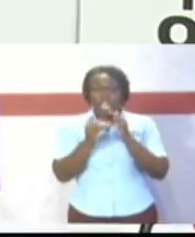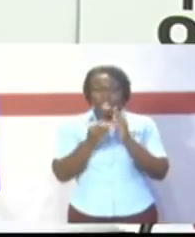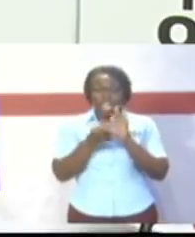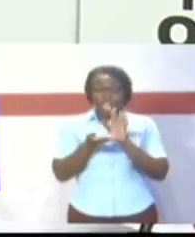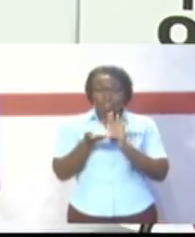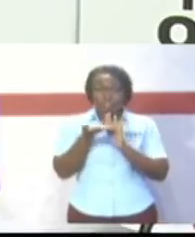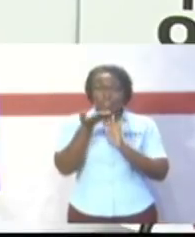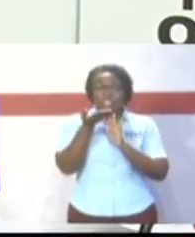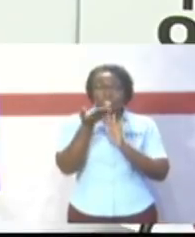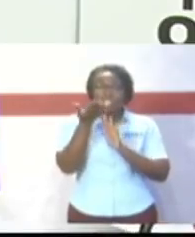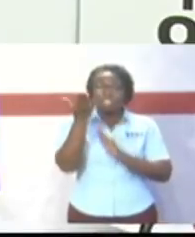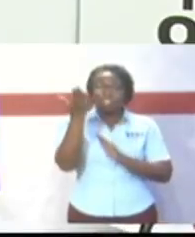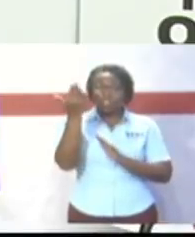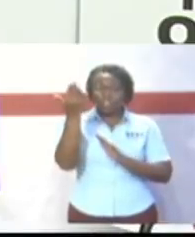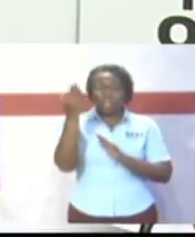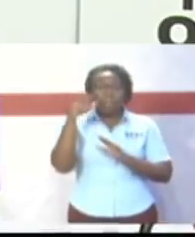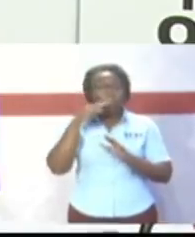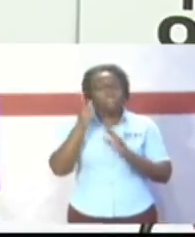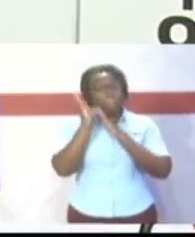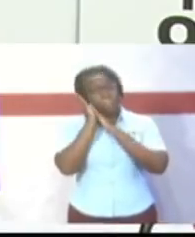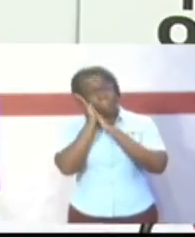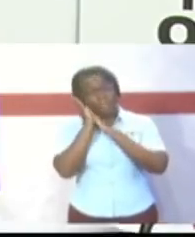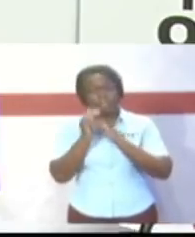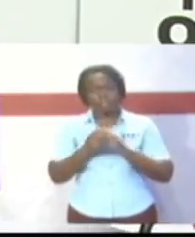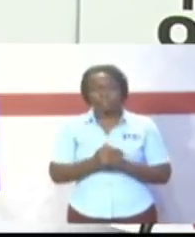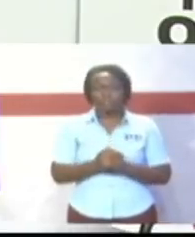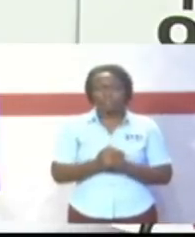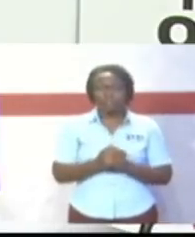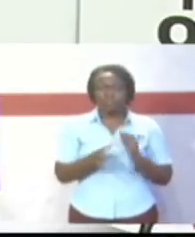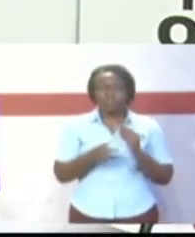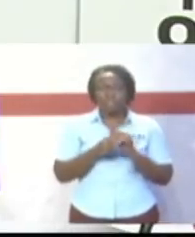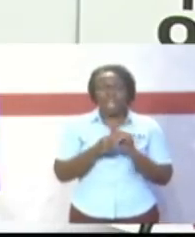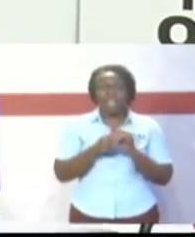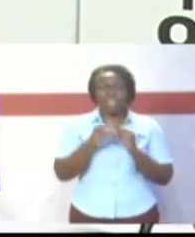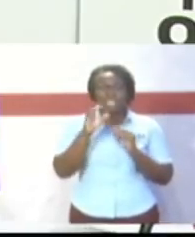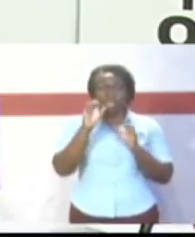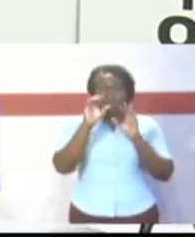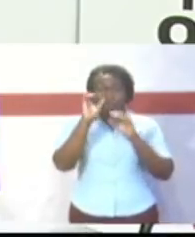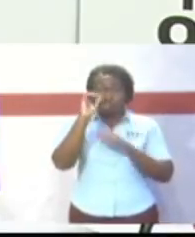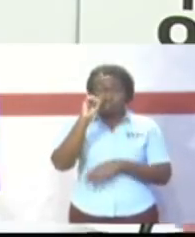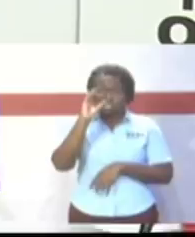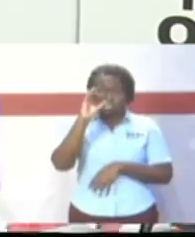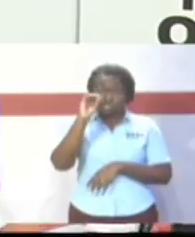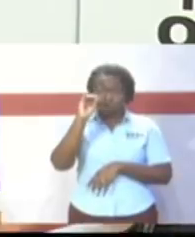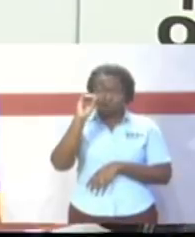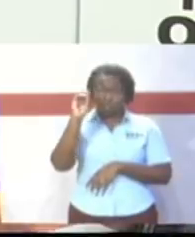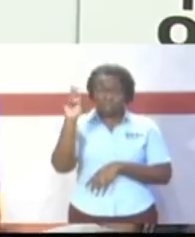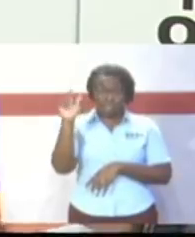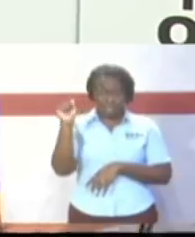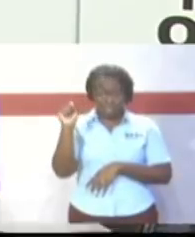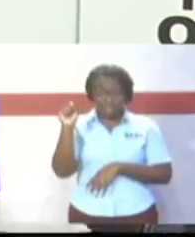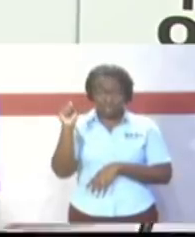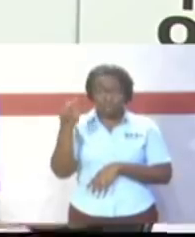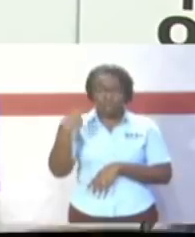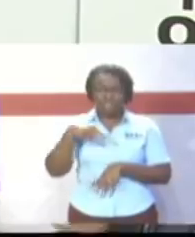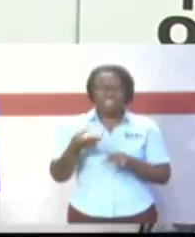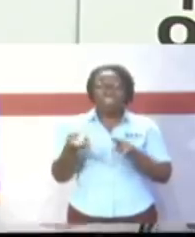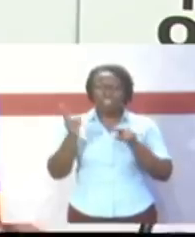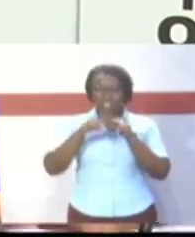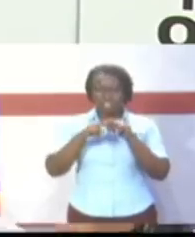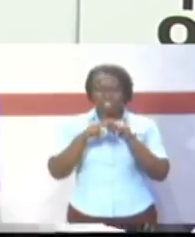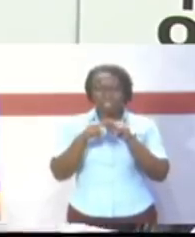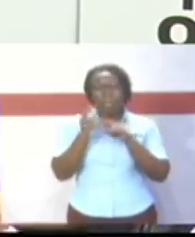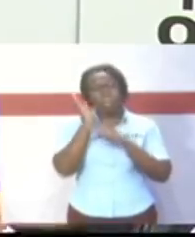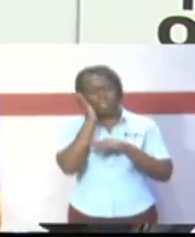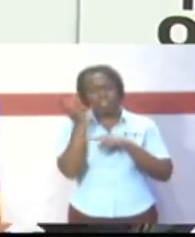night. And at the Cuba Medical and Multi-Training Facility, we have increased from 26 to 28 beds this morning. This has